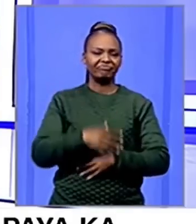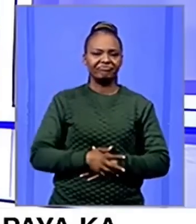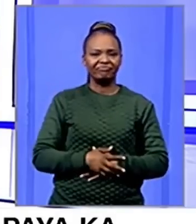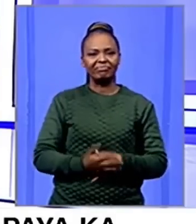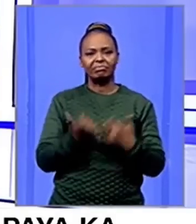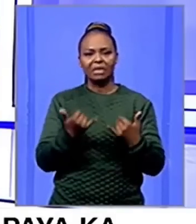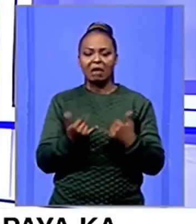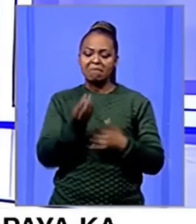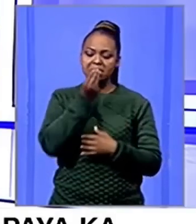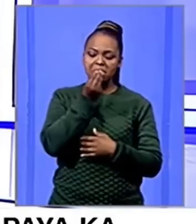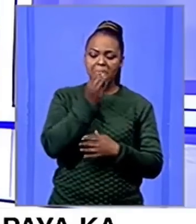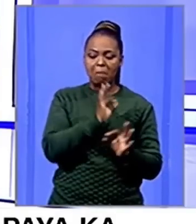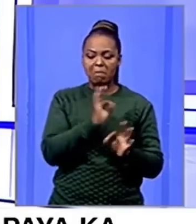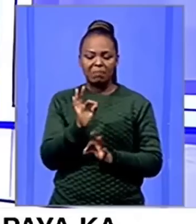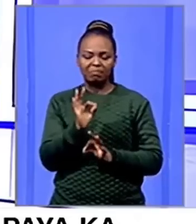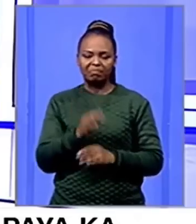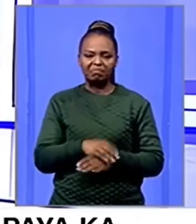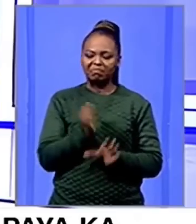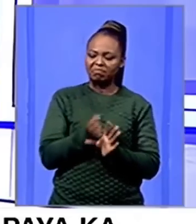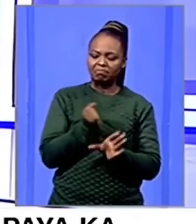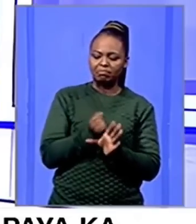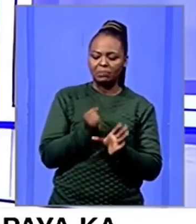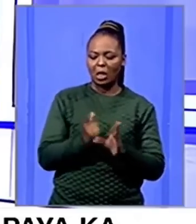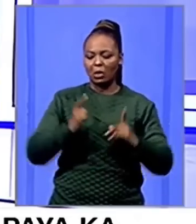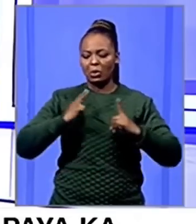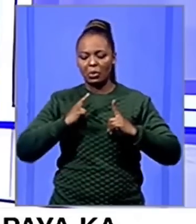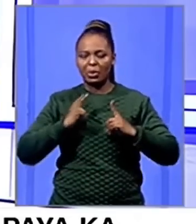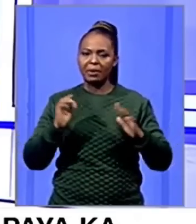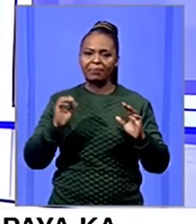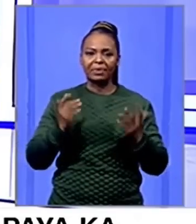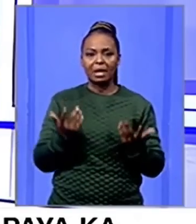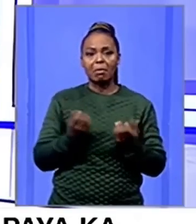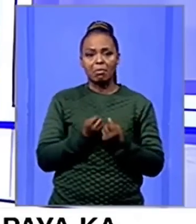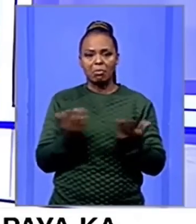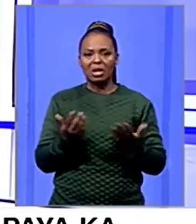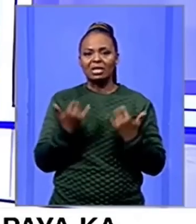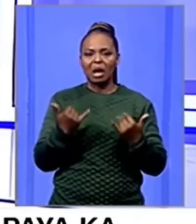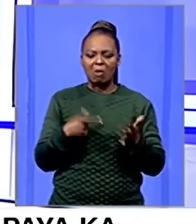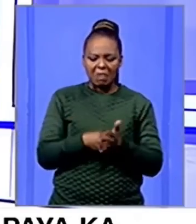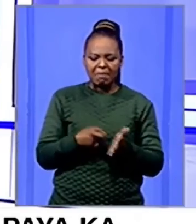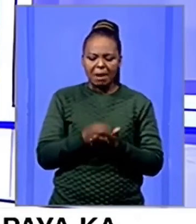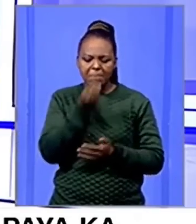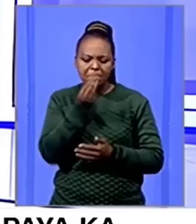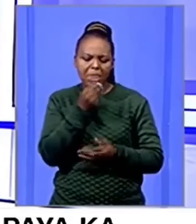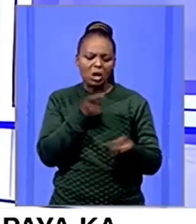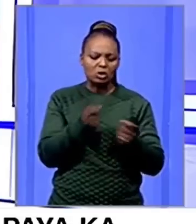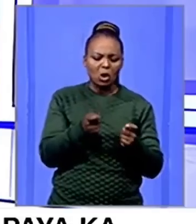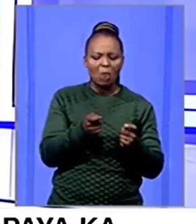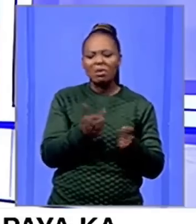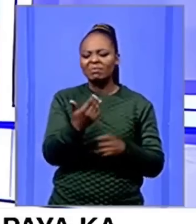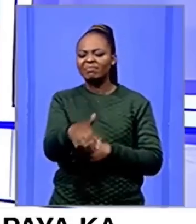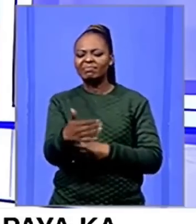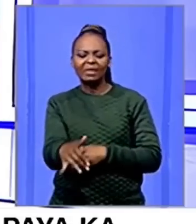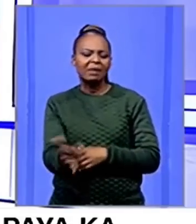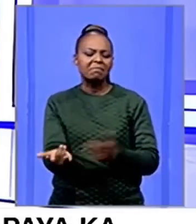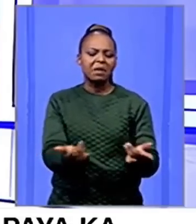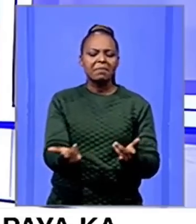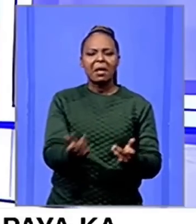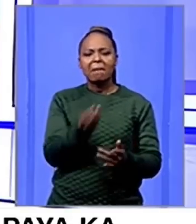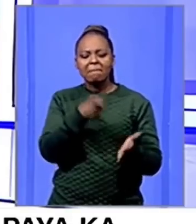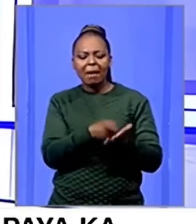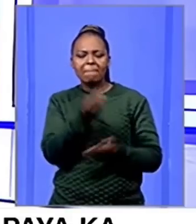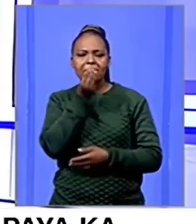ka nako pele motlakase o kgaoga. Se pateletsa ba le bantsi go reka dijo tseo di apeilweng mme ka phokojwe